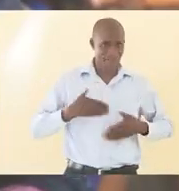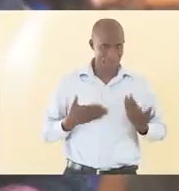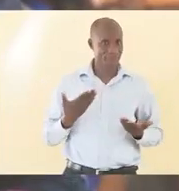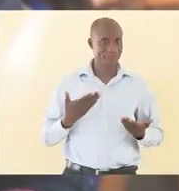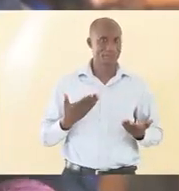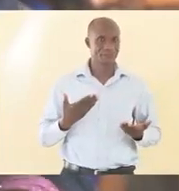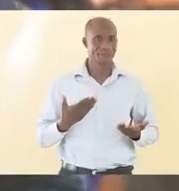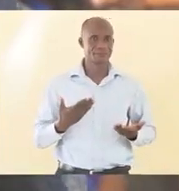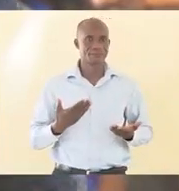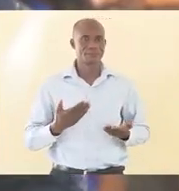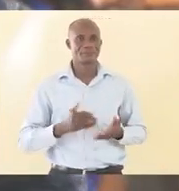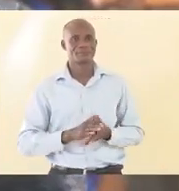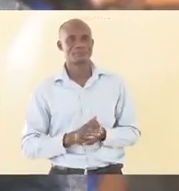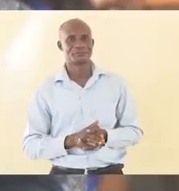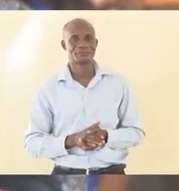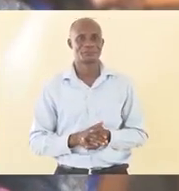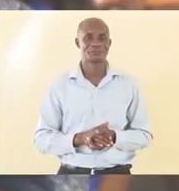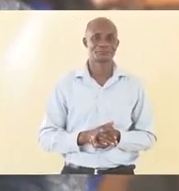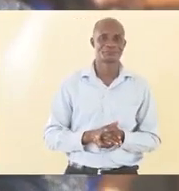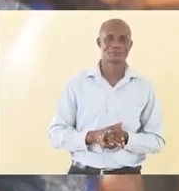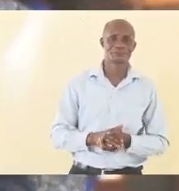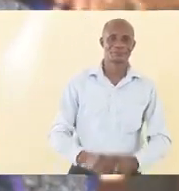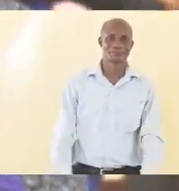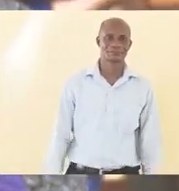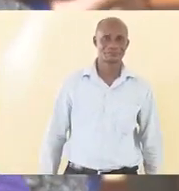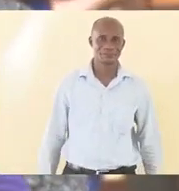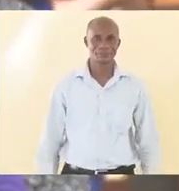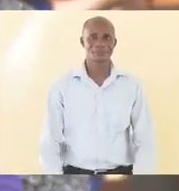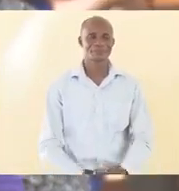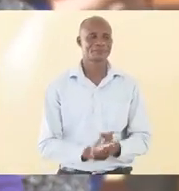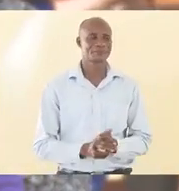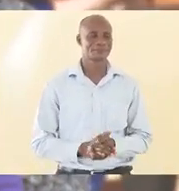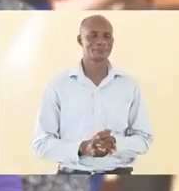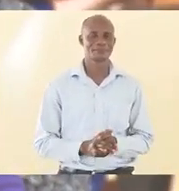is one of the pillars of this chaplaincy. Oh, he's a pillar.